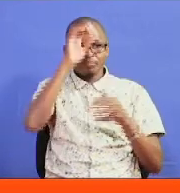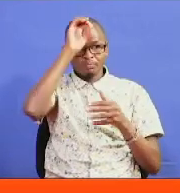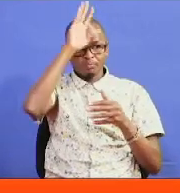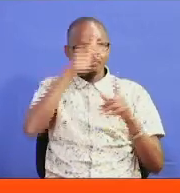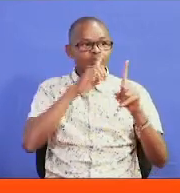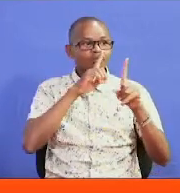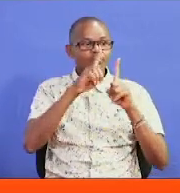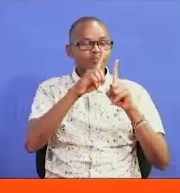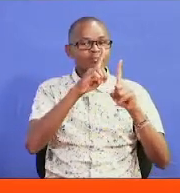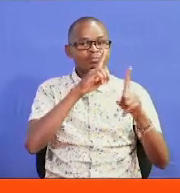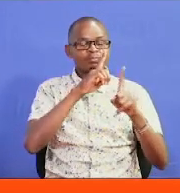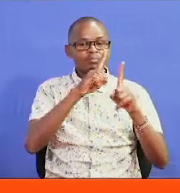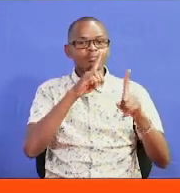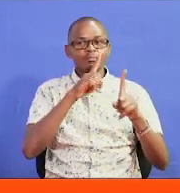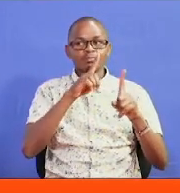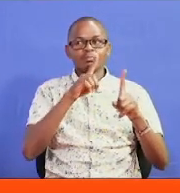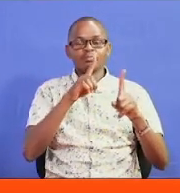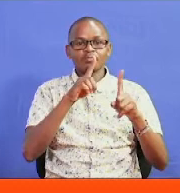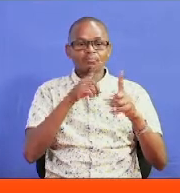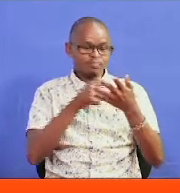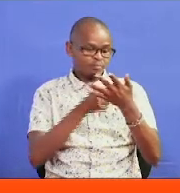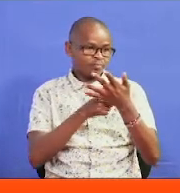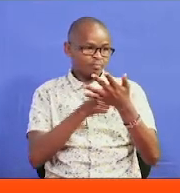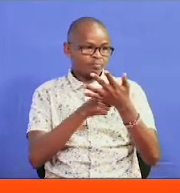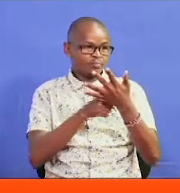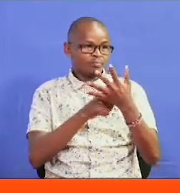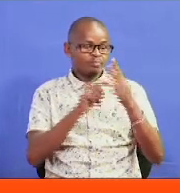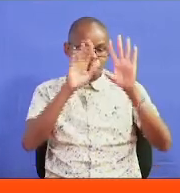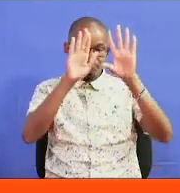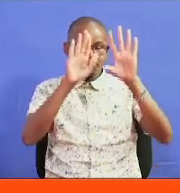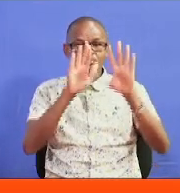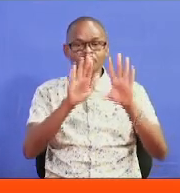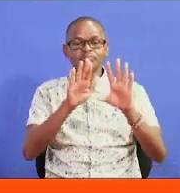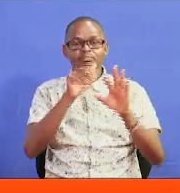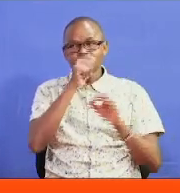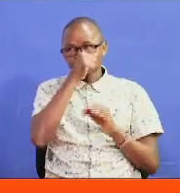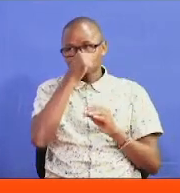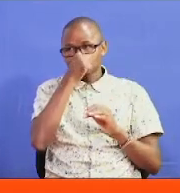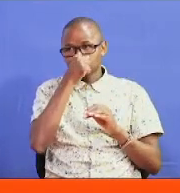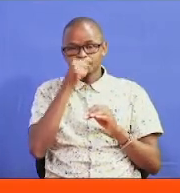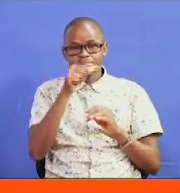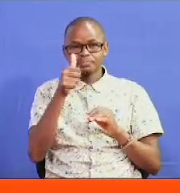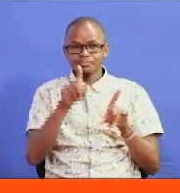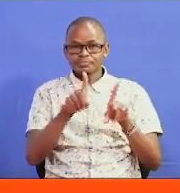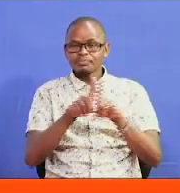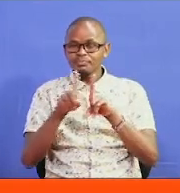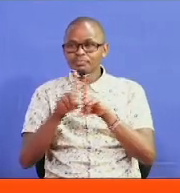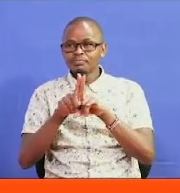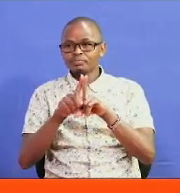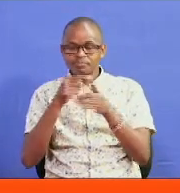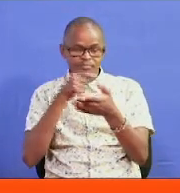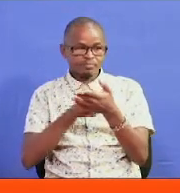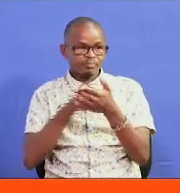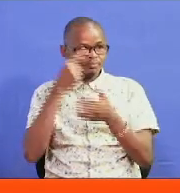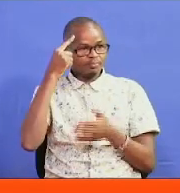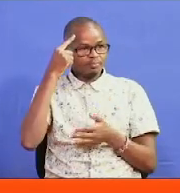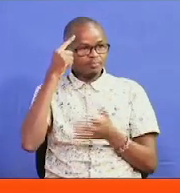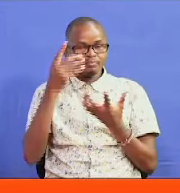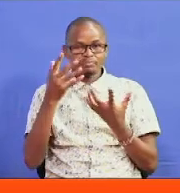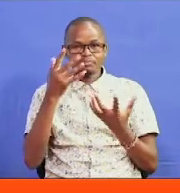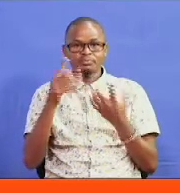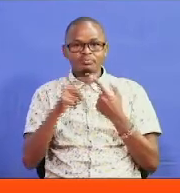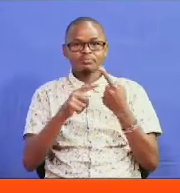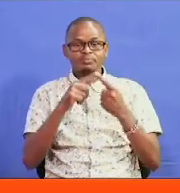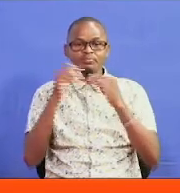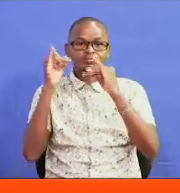you talked about, the point of vaccination is very important. Sure. Are there also vaccines for,